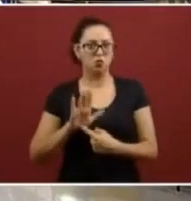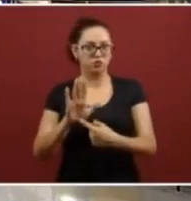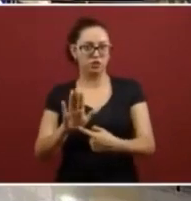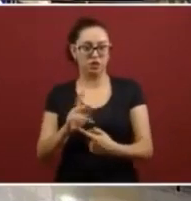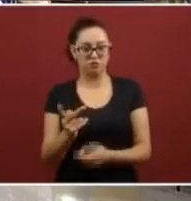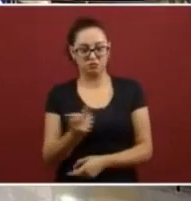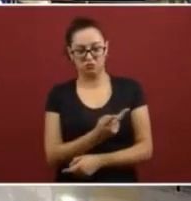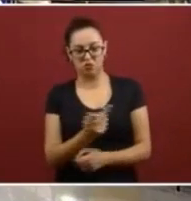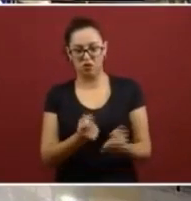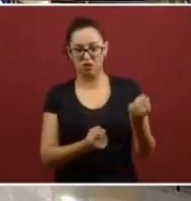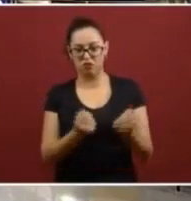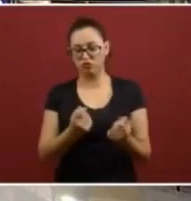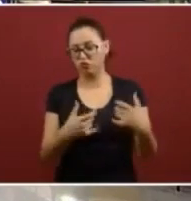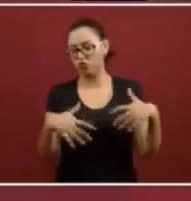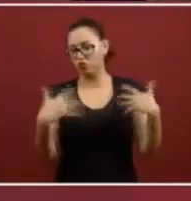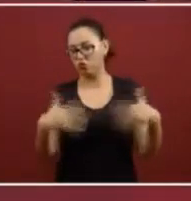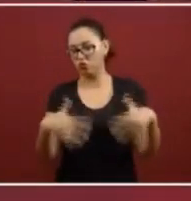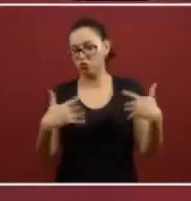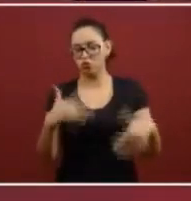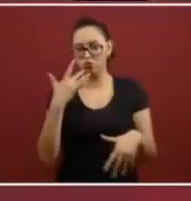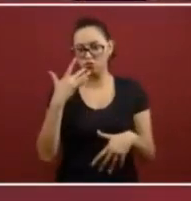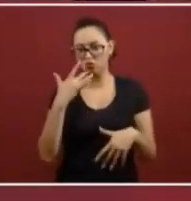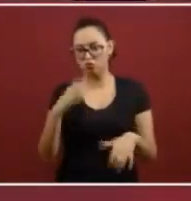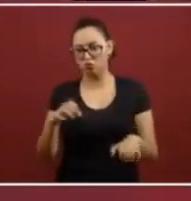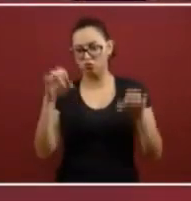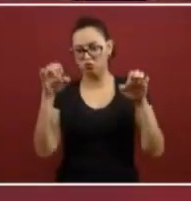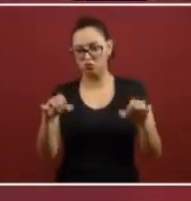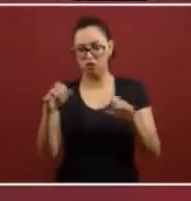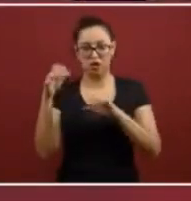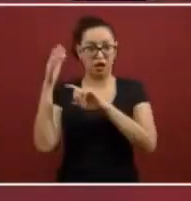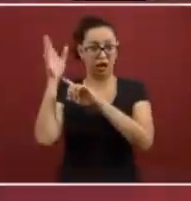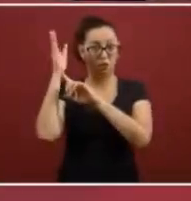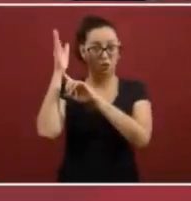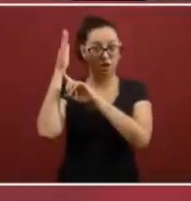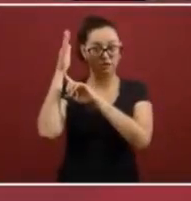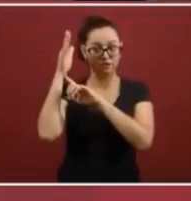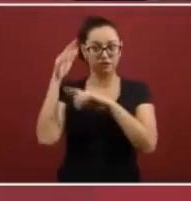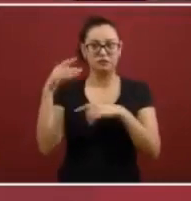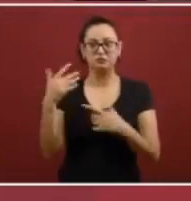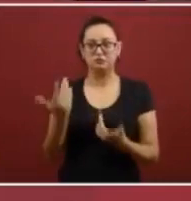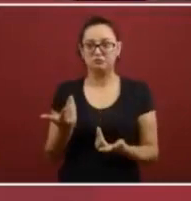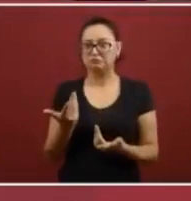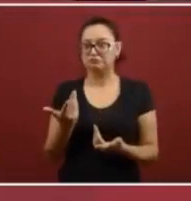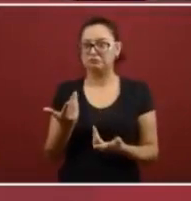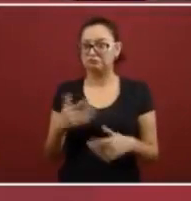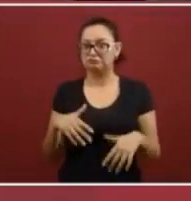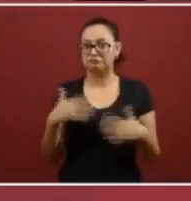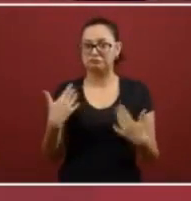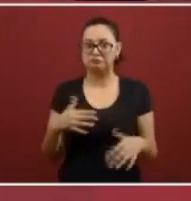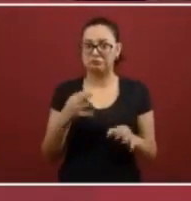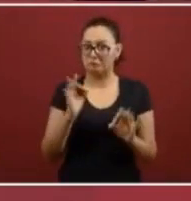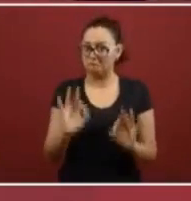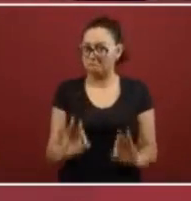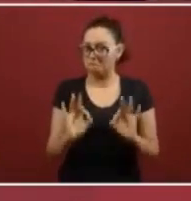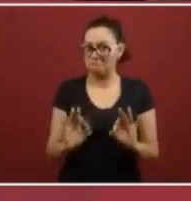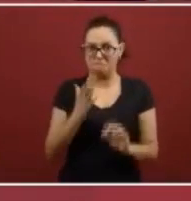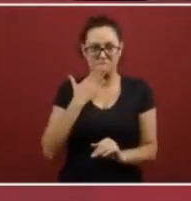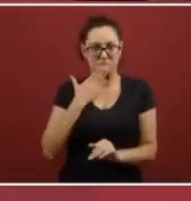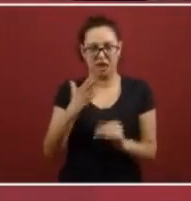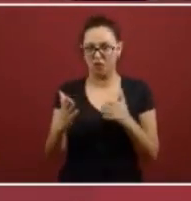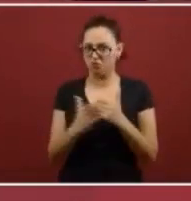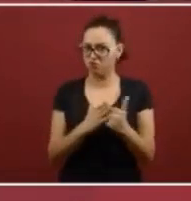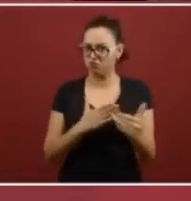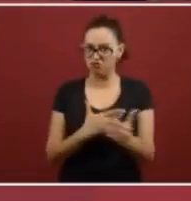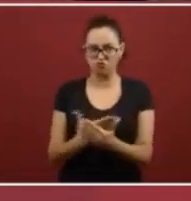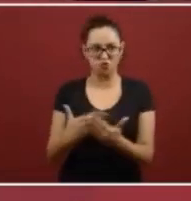los vehículos because buscados. those can be used. La ambulancia And the ambulance, pues está muy bien equipada, so it's